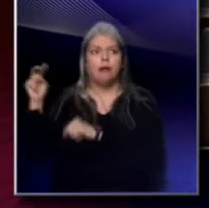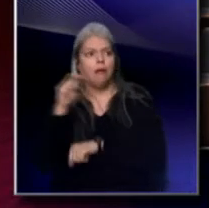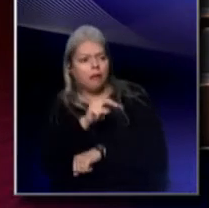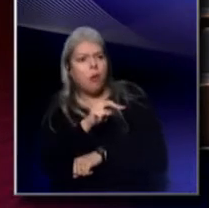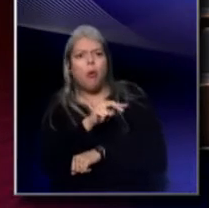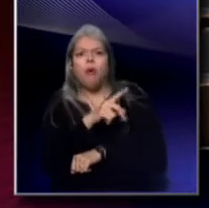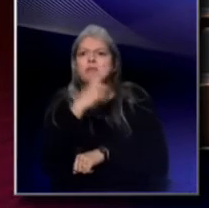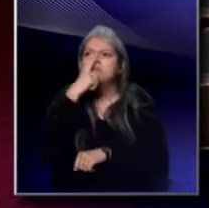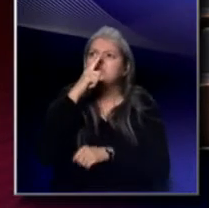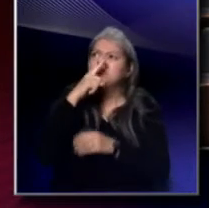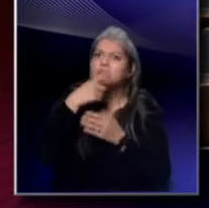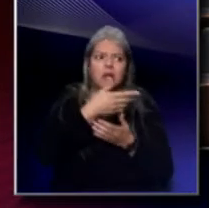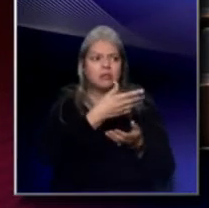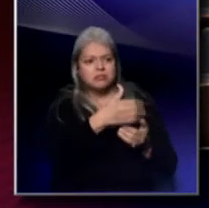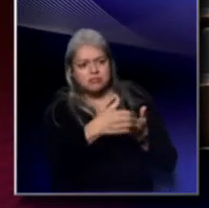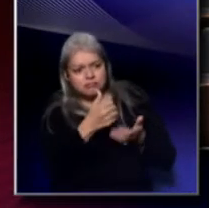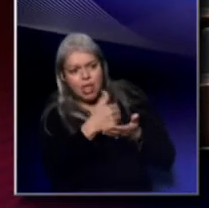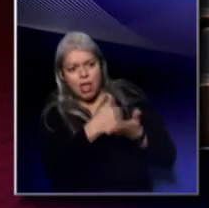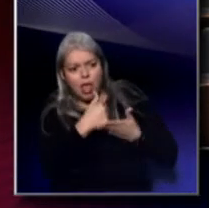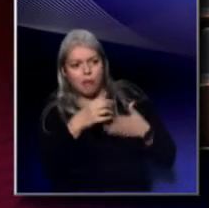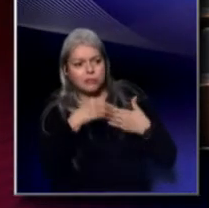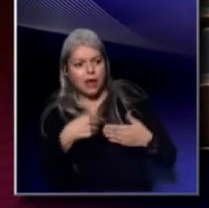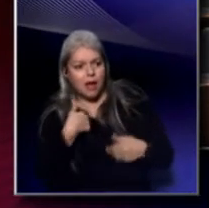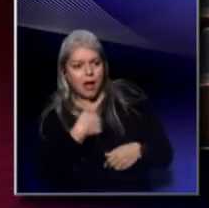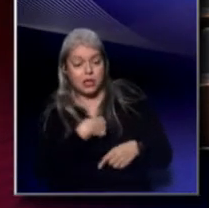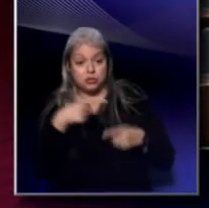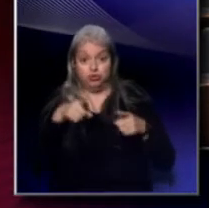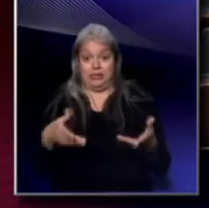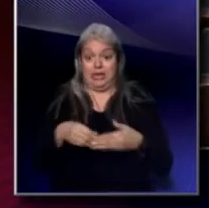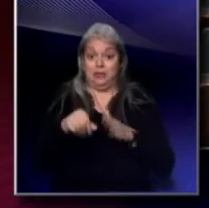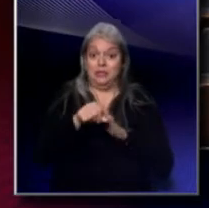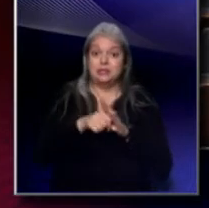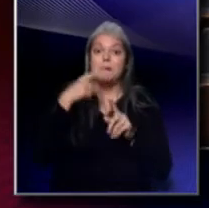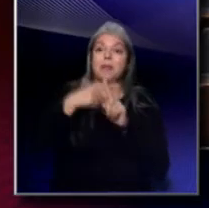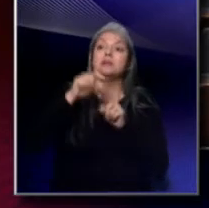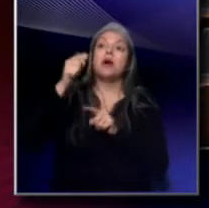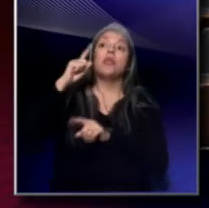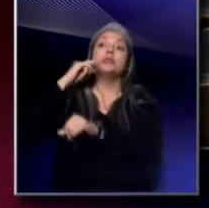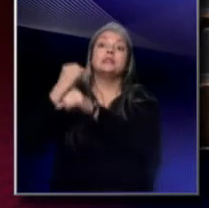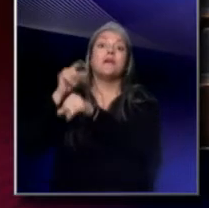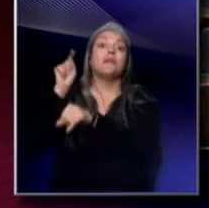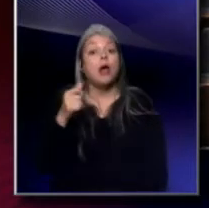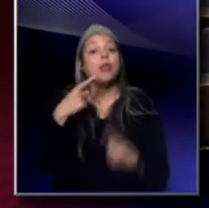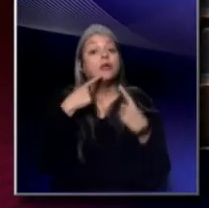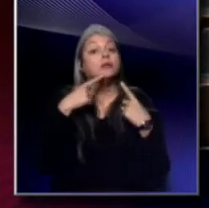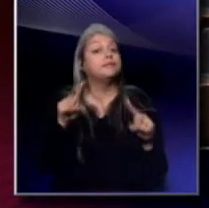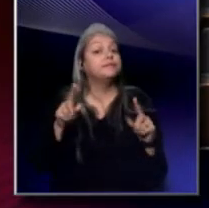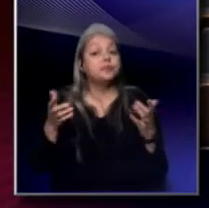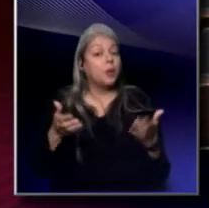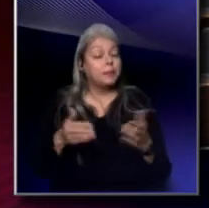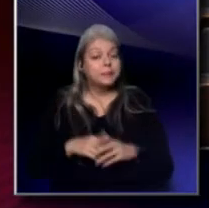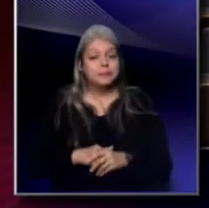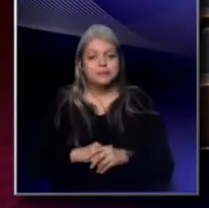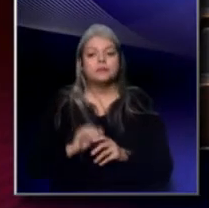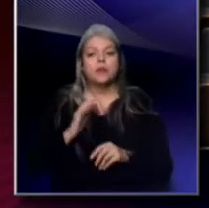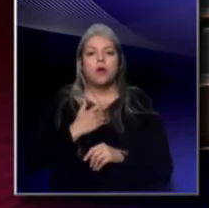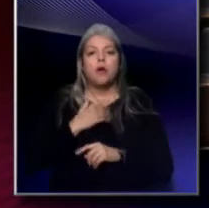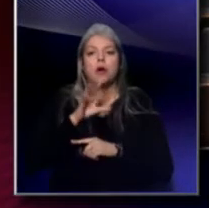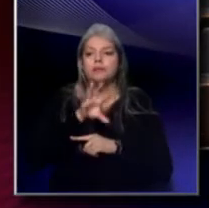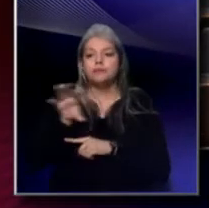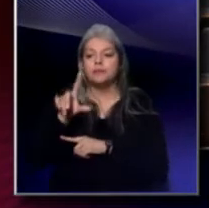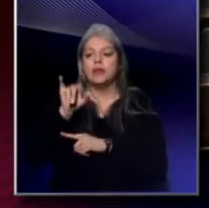guidance. Both within the state and also schools for the deaf outside of our live stream